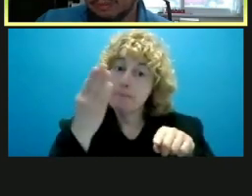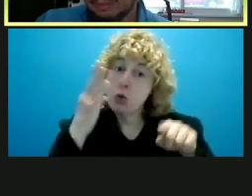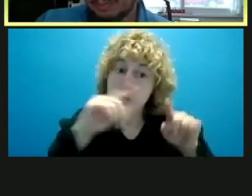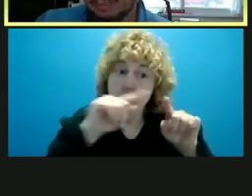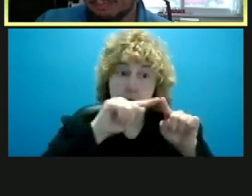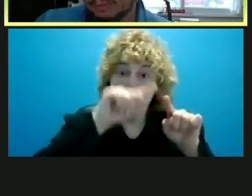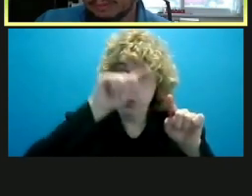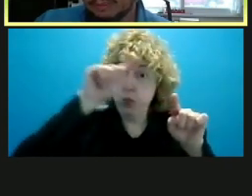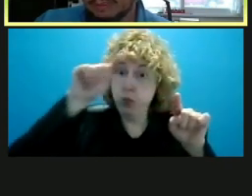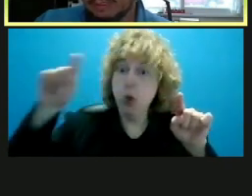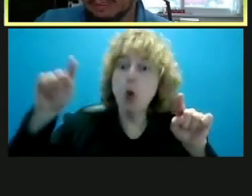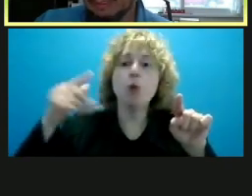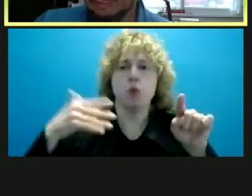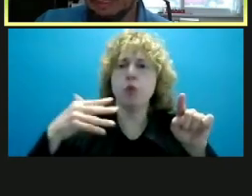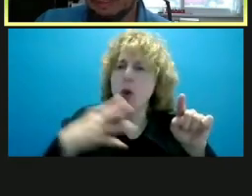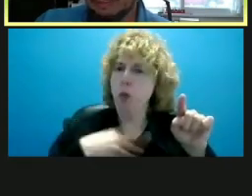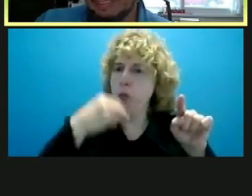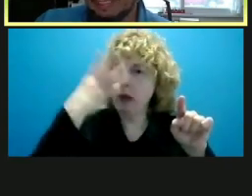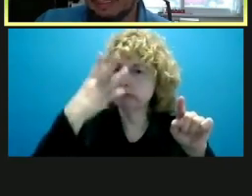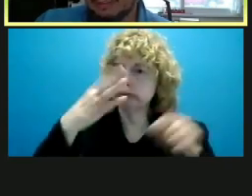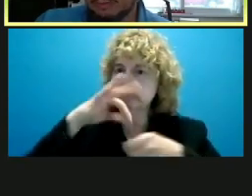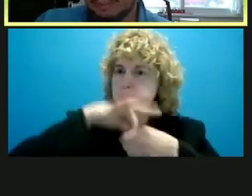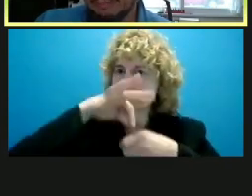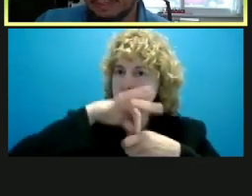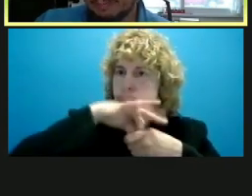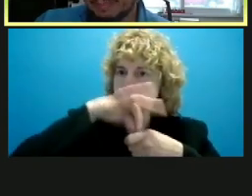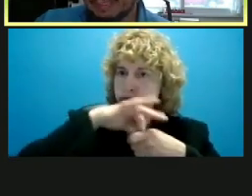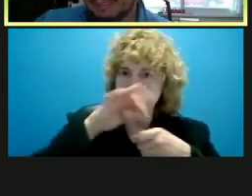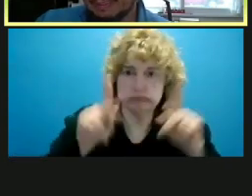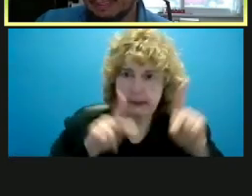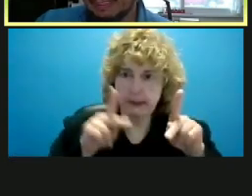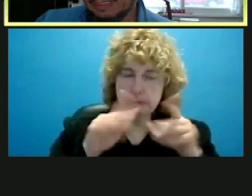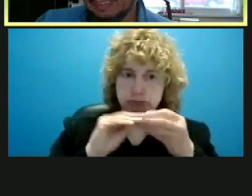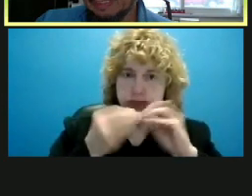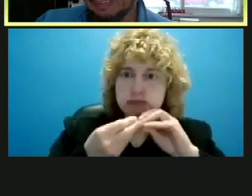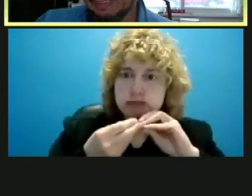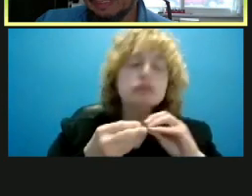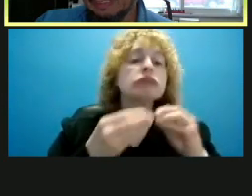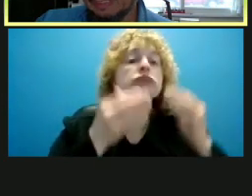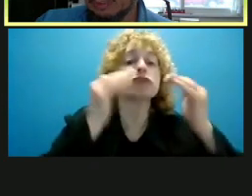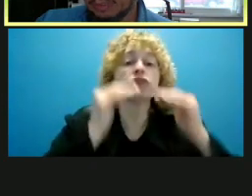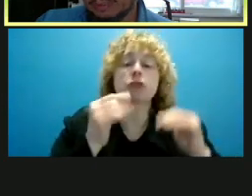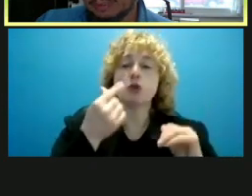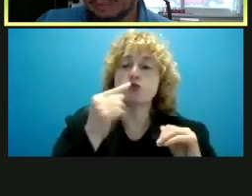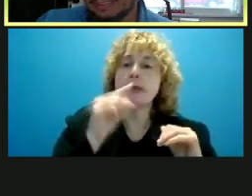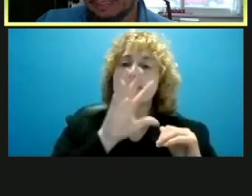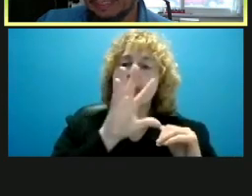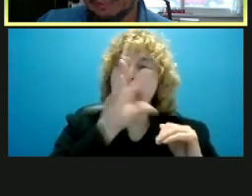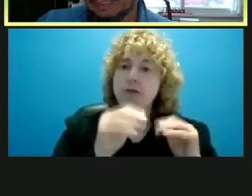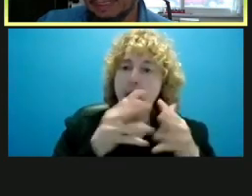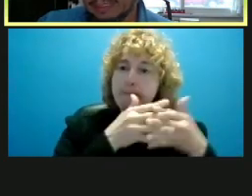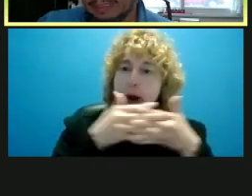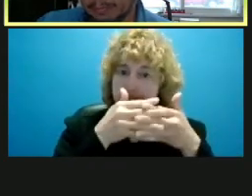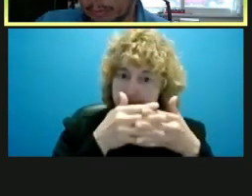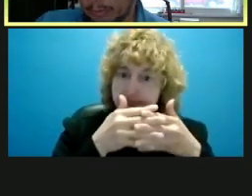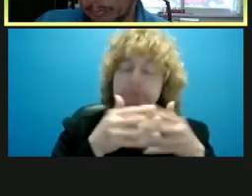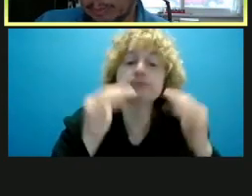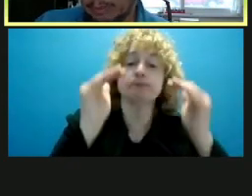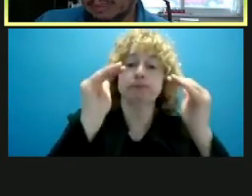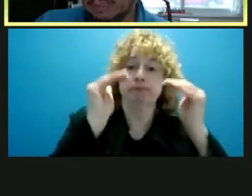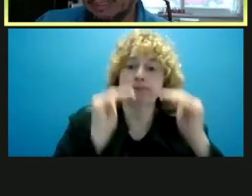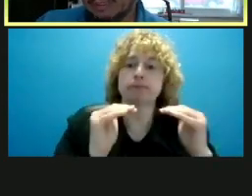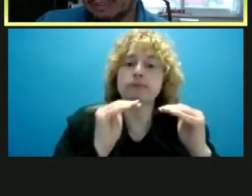non-Hispanic voters. The green shows African-American. And the orange and red lines at the